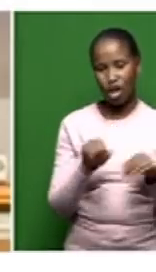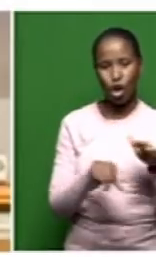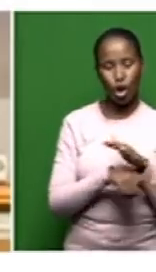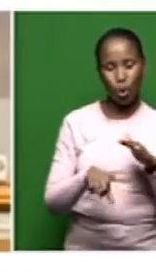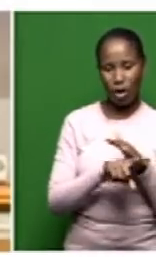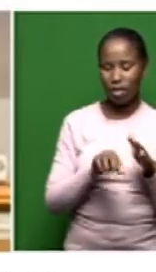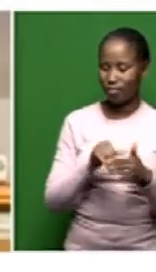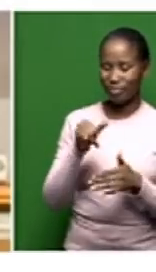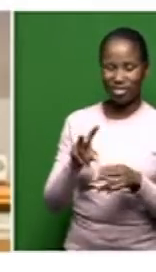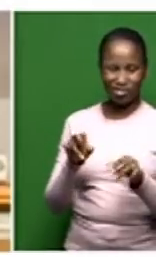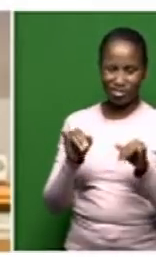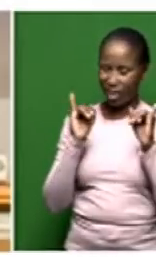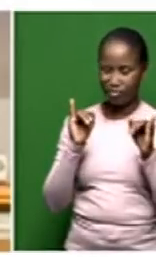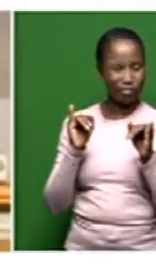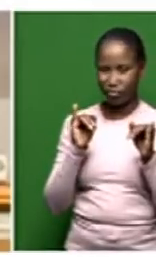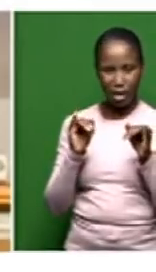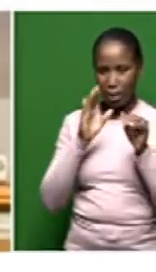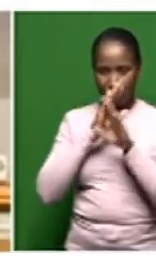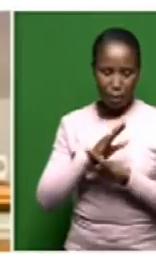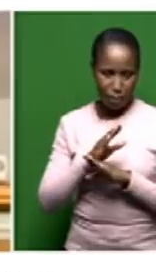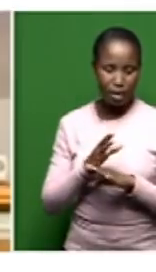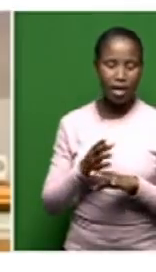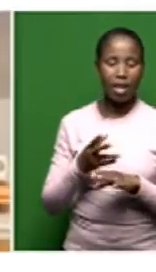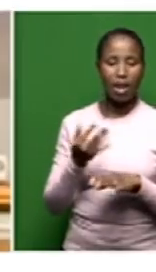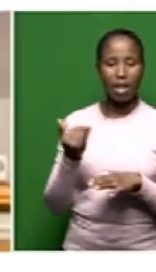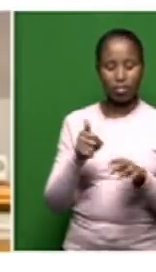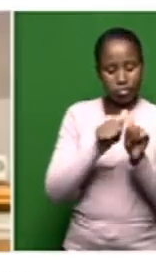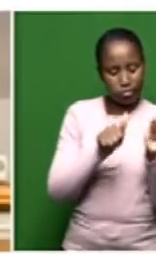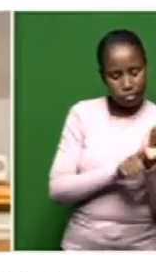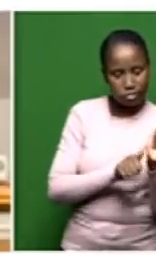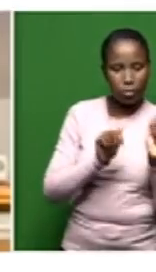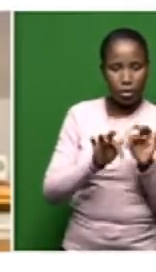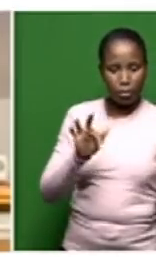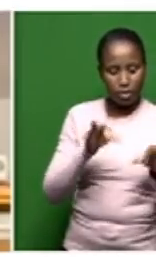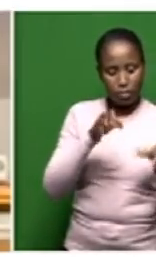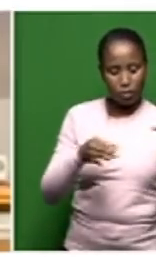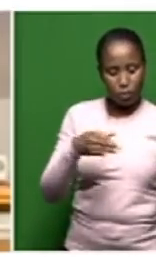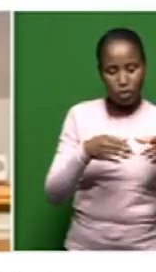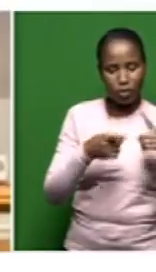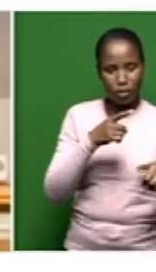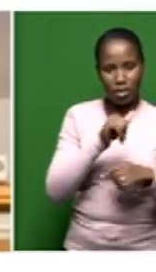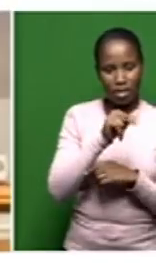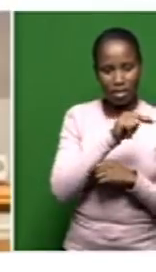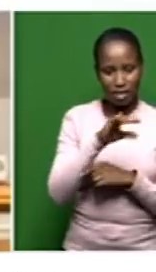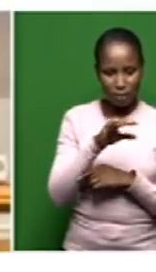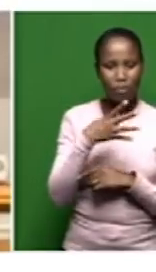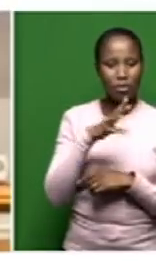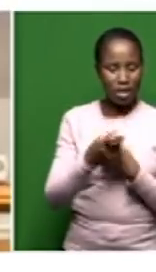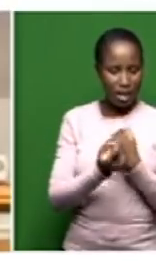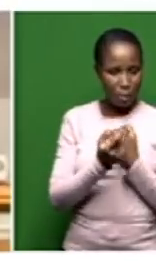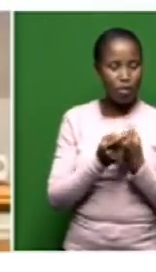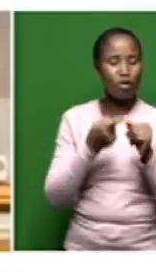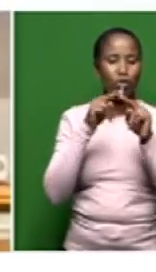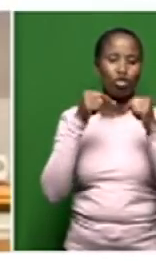Local politics is where the sort of junior politicians in the ANC are involved. The real politics happens at national